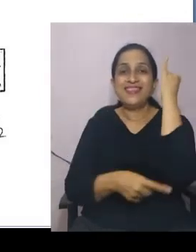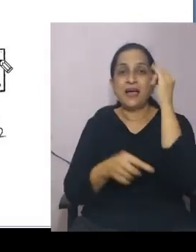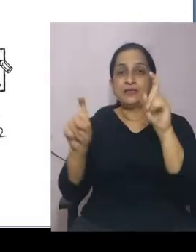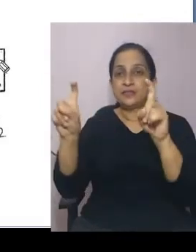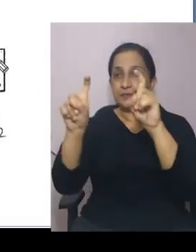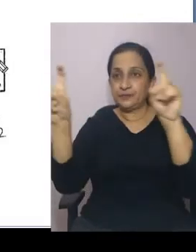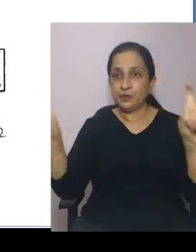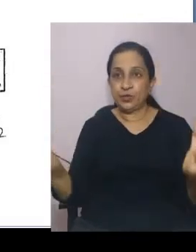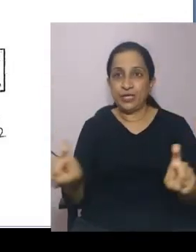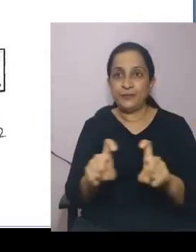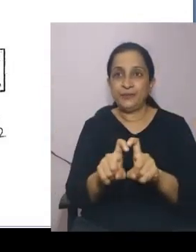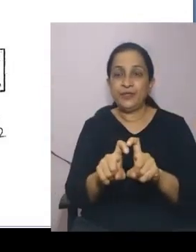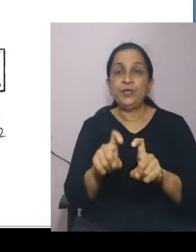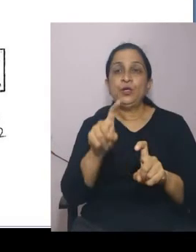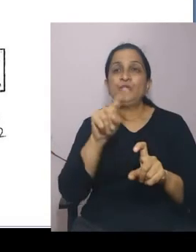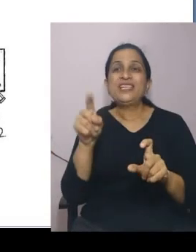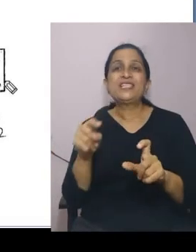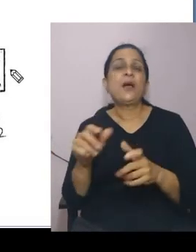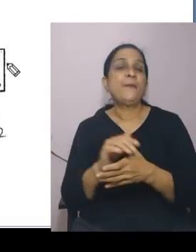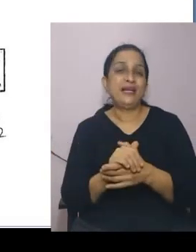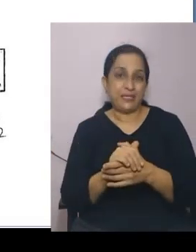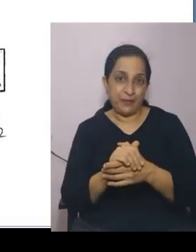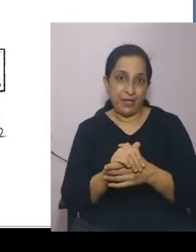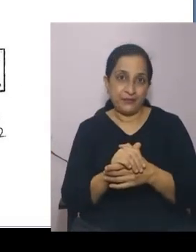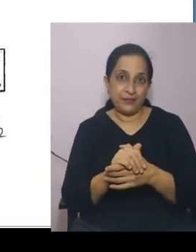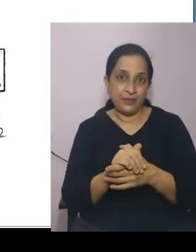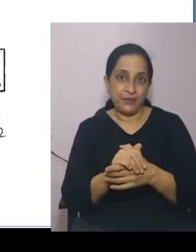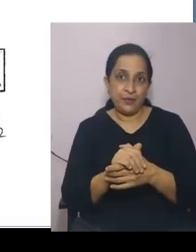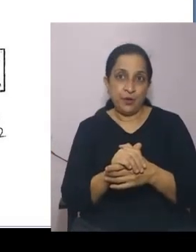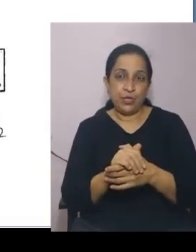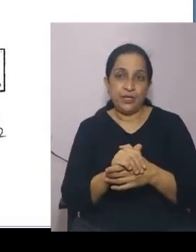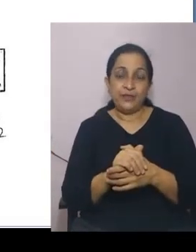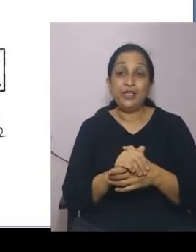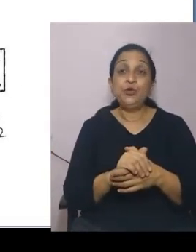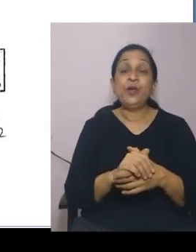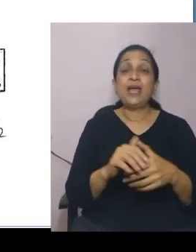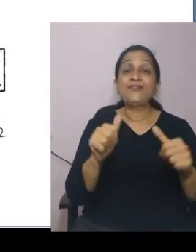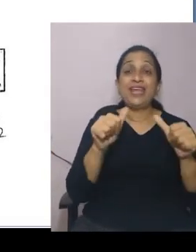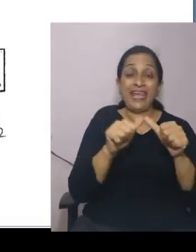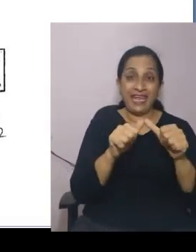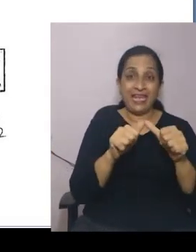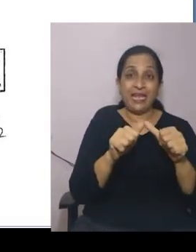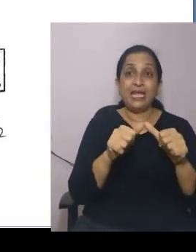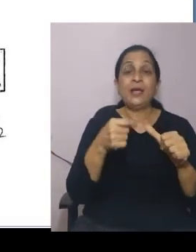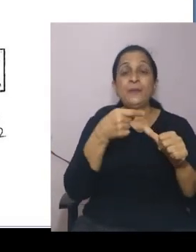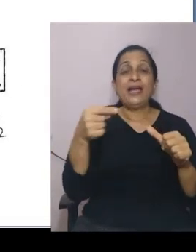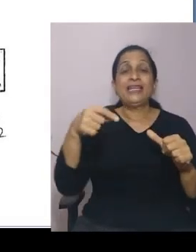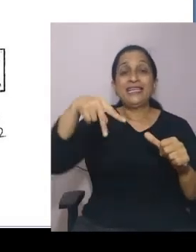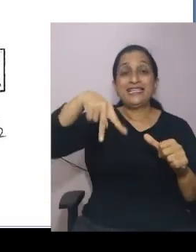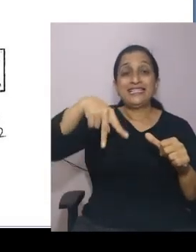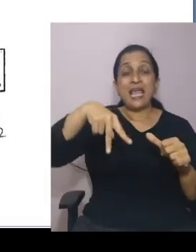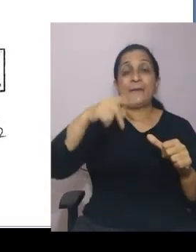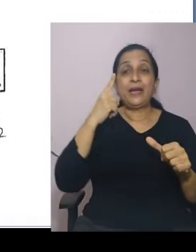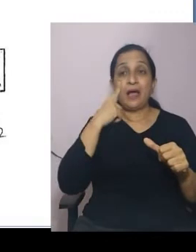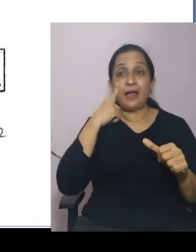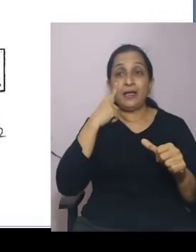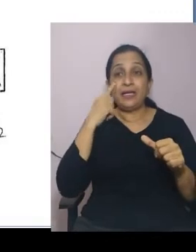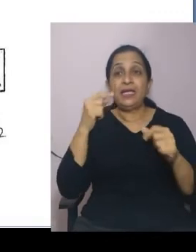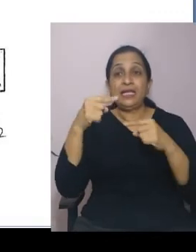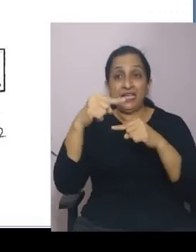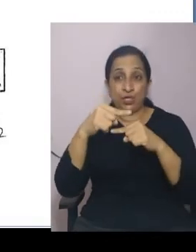minus 0, that is 3. Like that, if you put all these elements, then modulus of A minus lambda